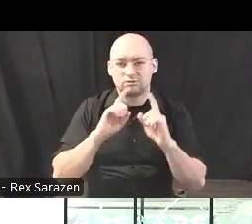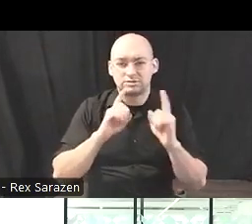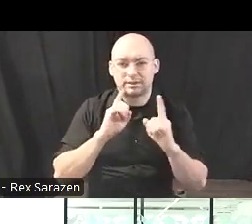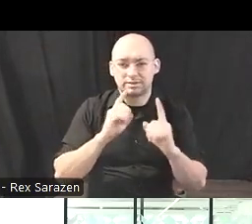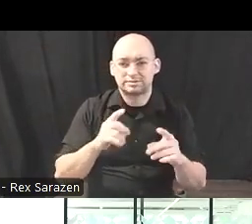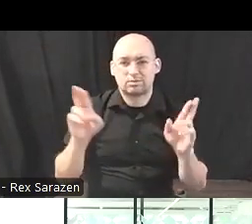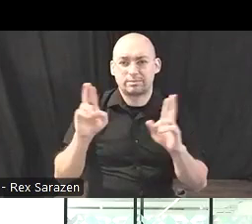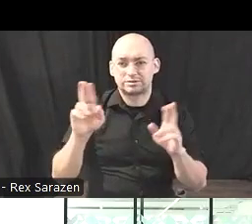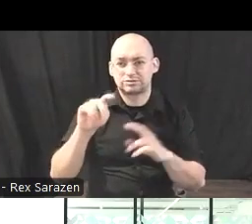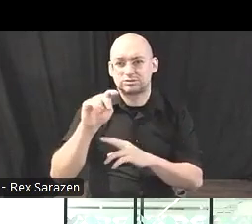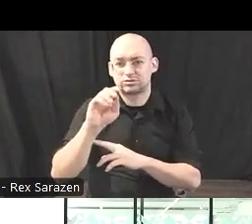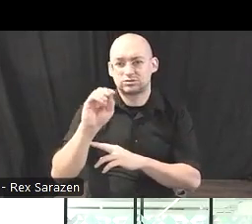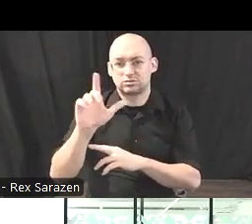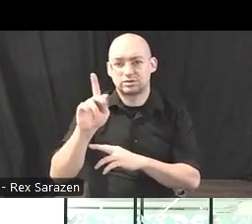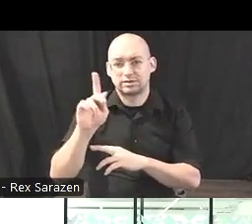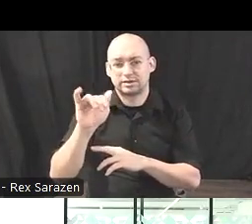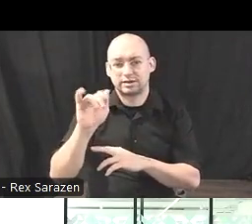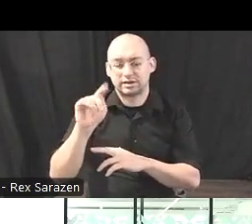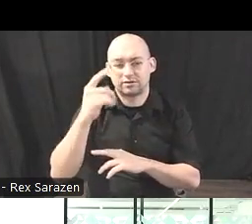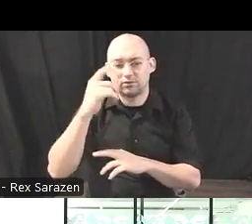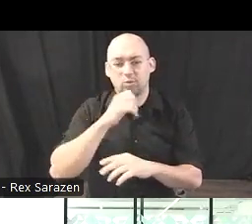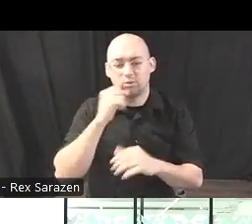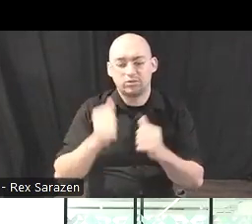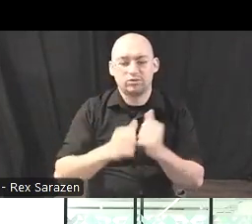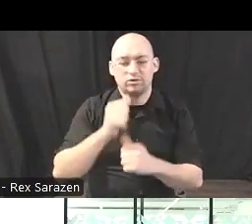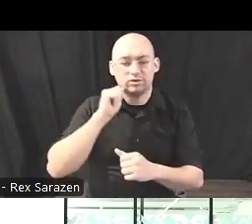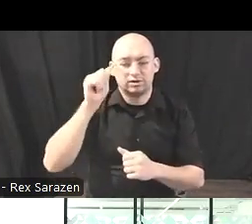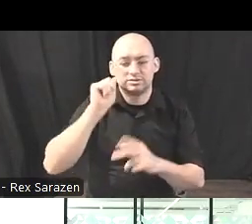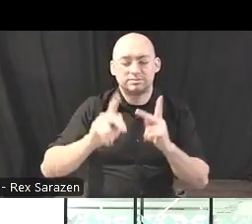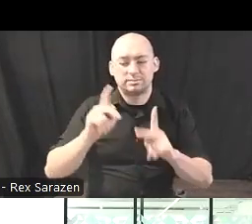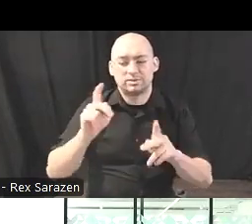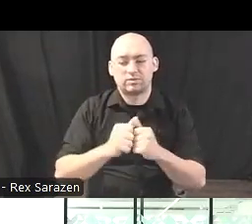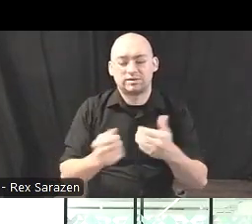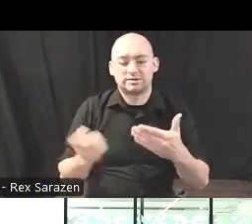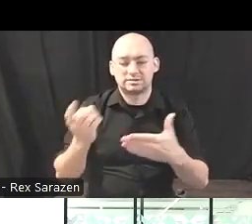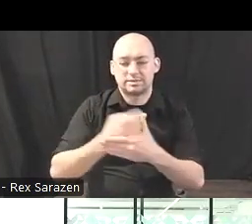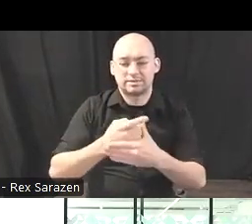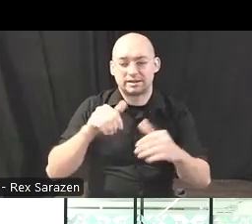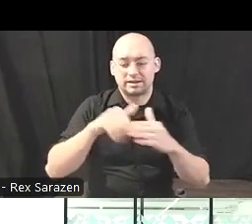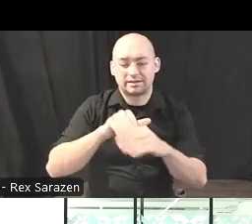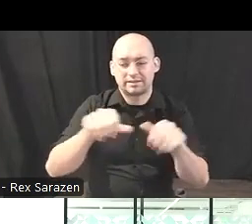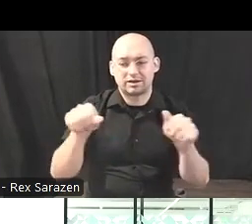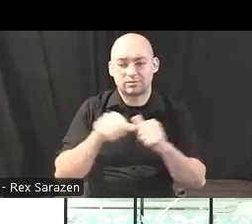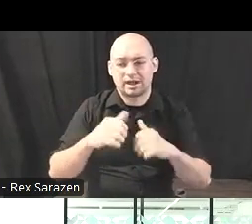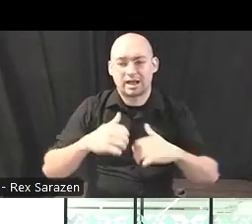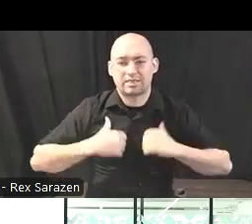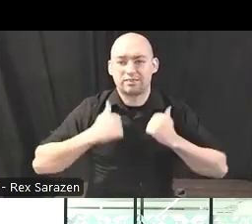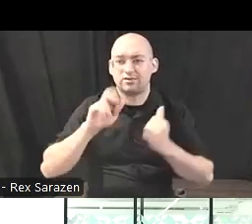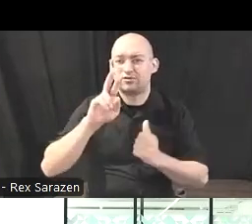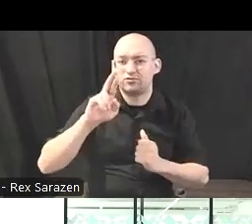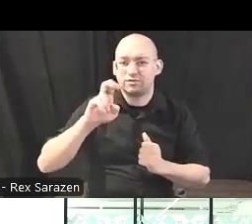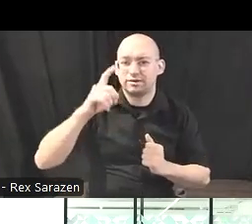for older adults and people with disabilities. Next slide. In the area of Health Reimagined, again,